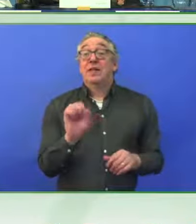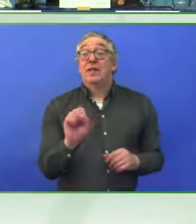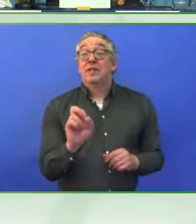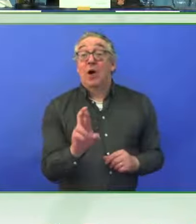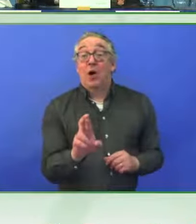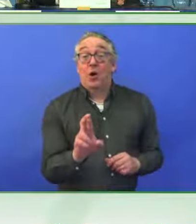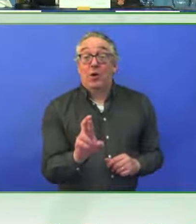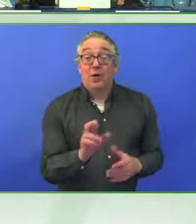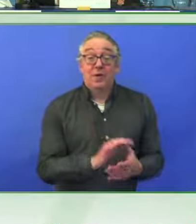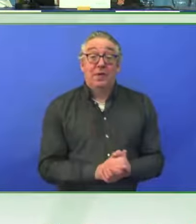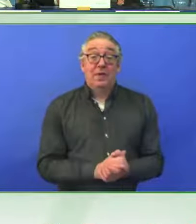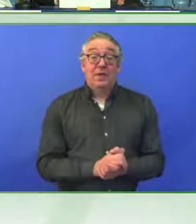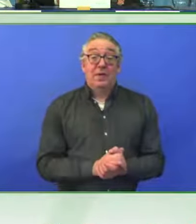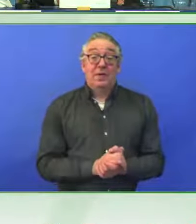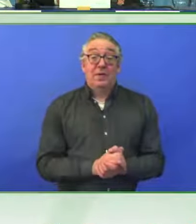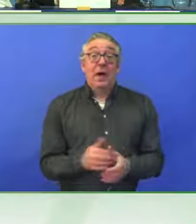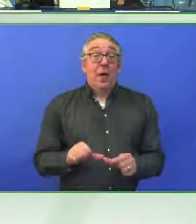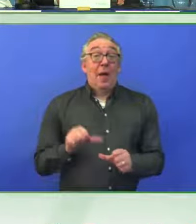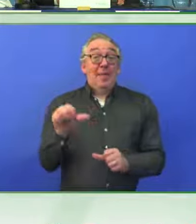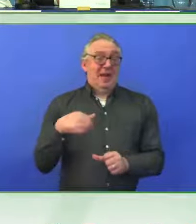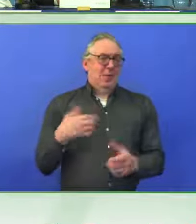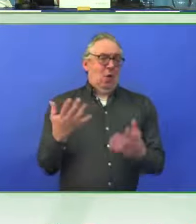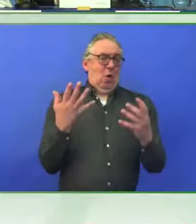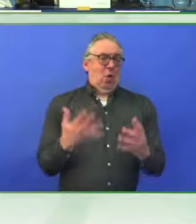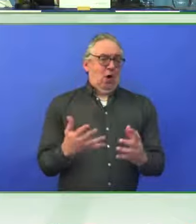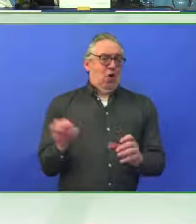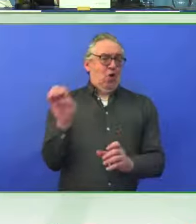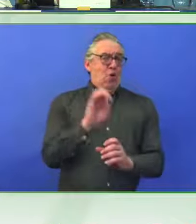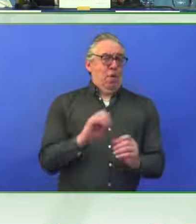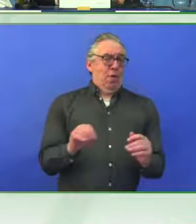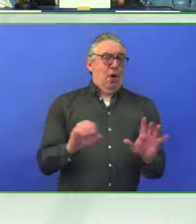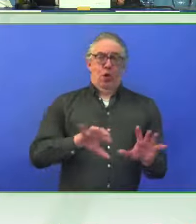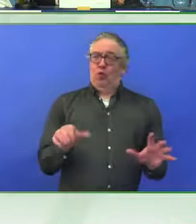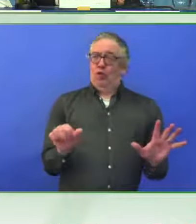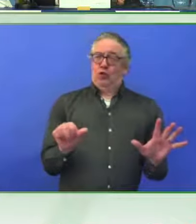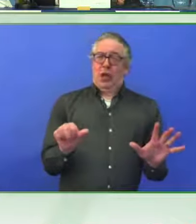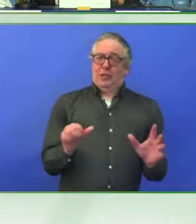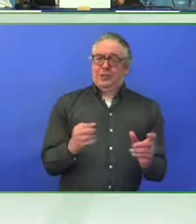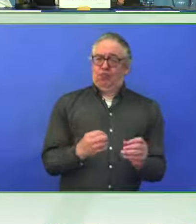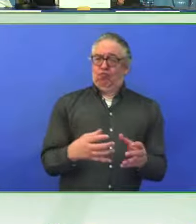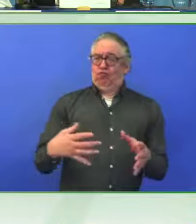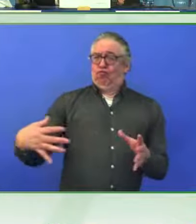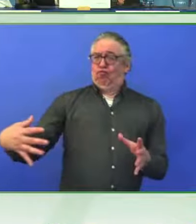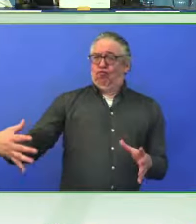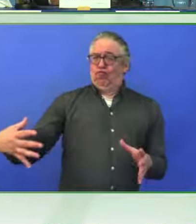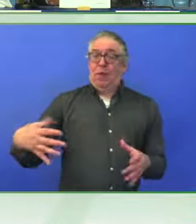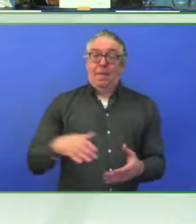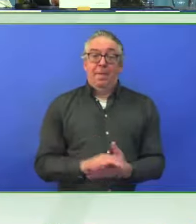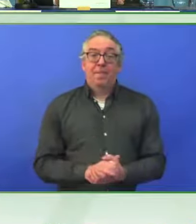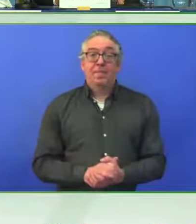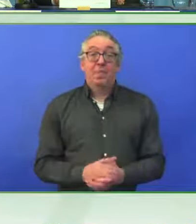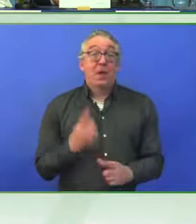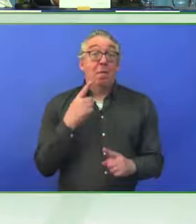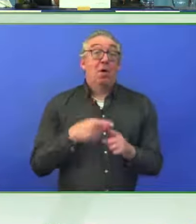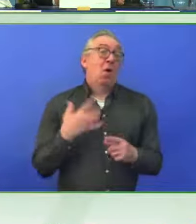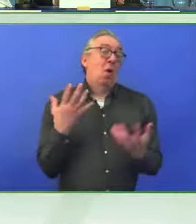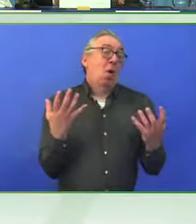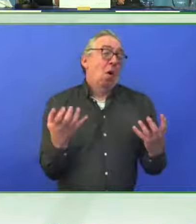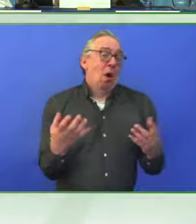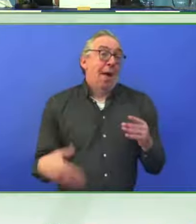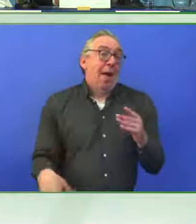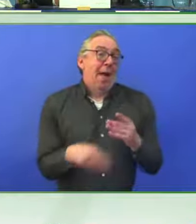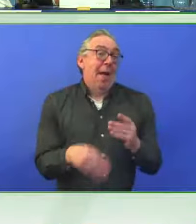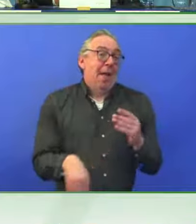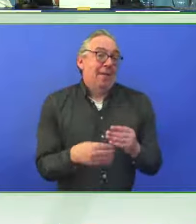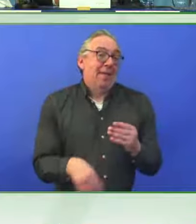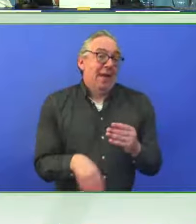all Europe, and also to develop significant new features. And we want to change the paradigm